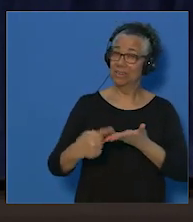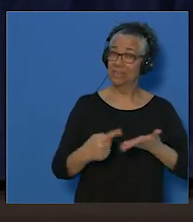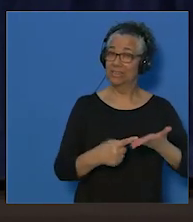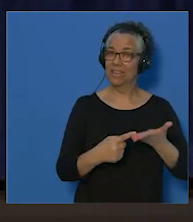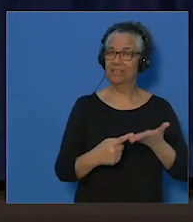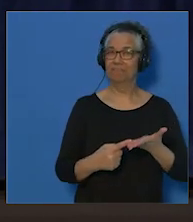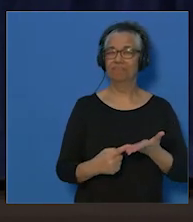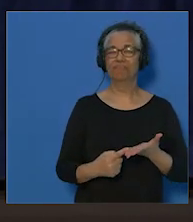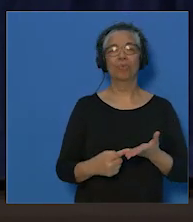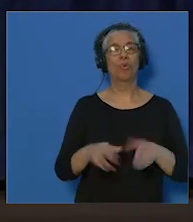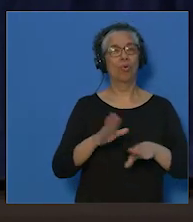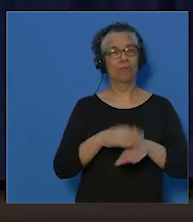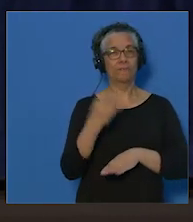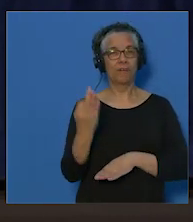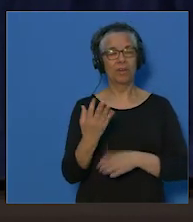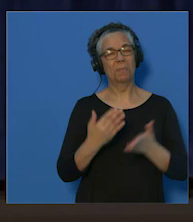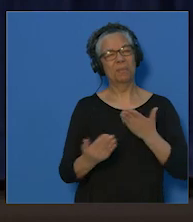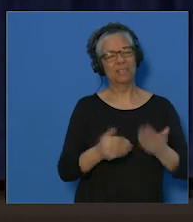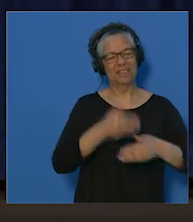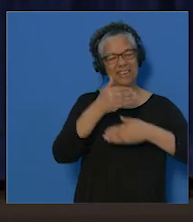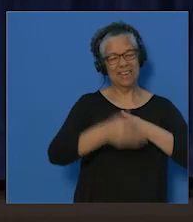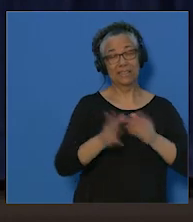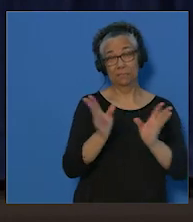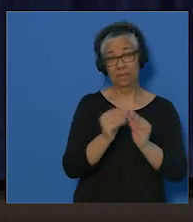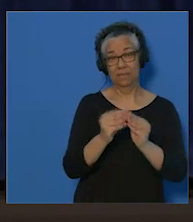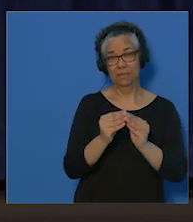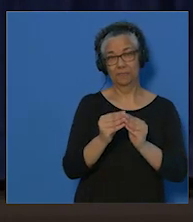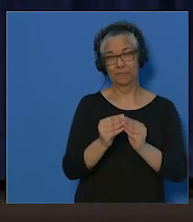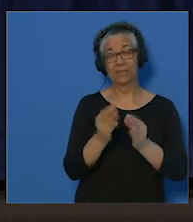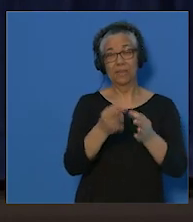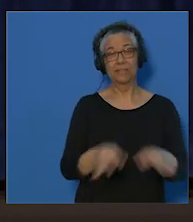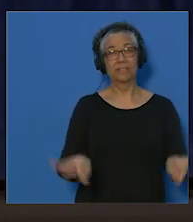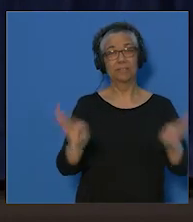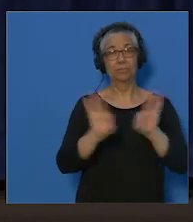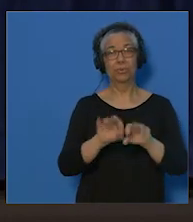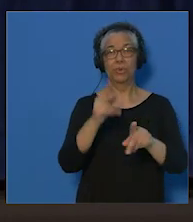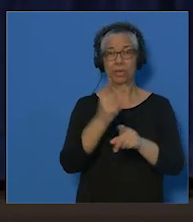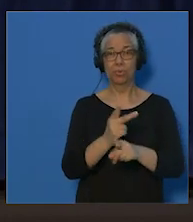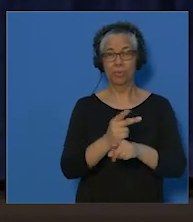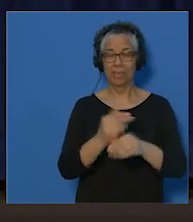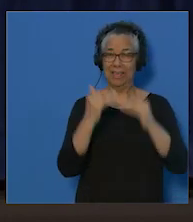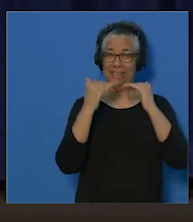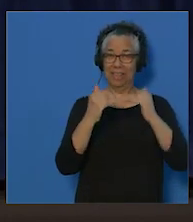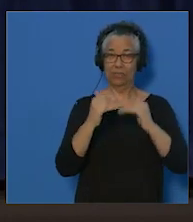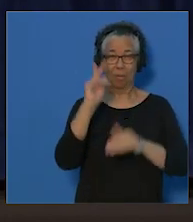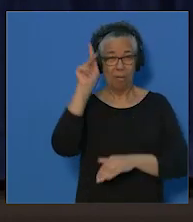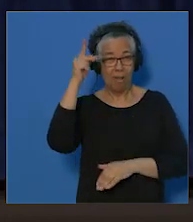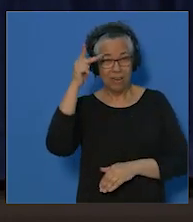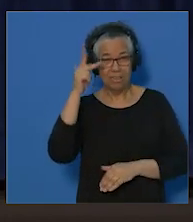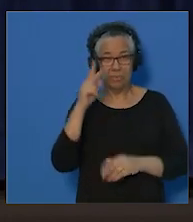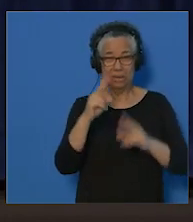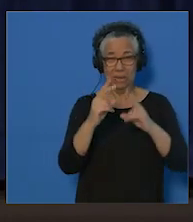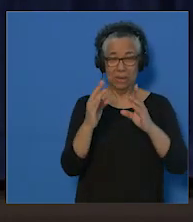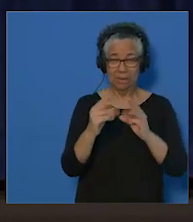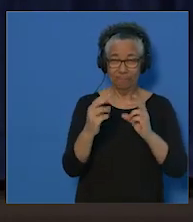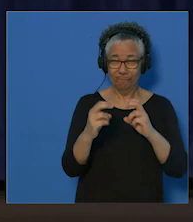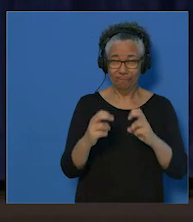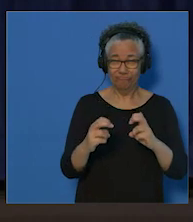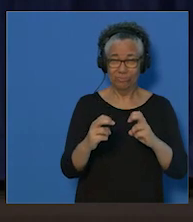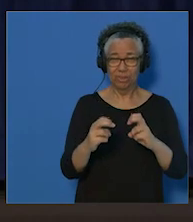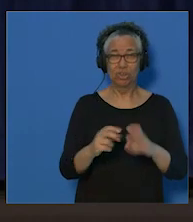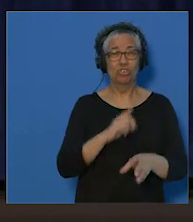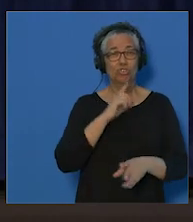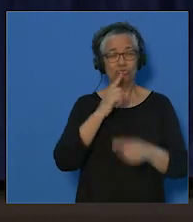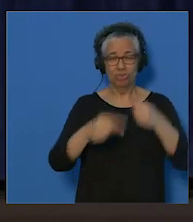Friday or possibly at the next sitting. But it's important that we maintain the level of parliamentary scrutiny, and we want to make sure that we can go through